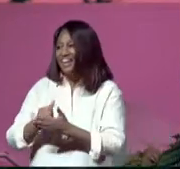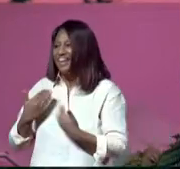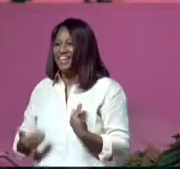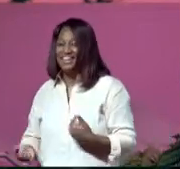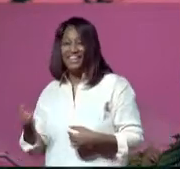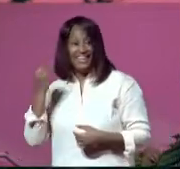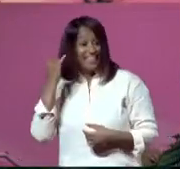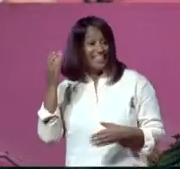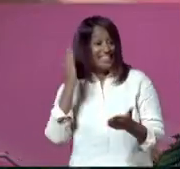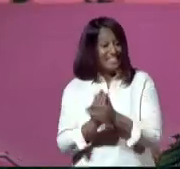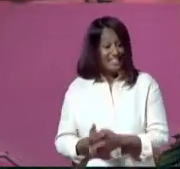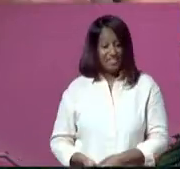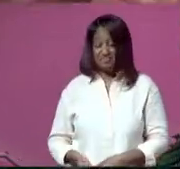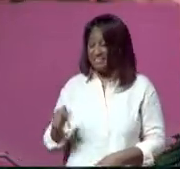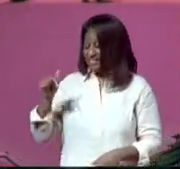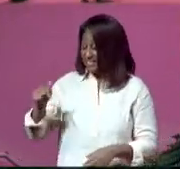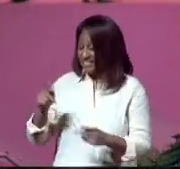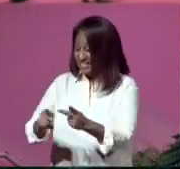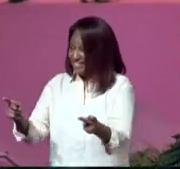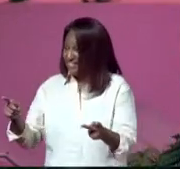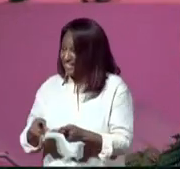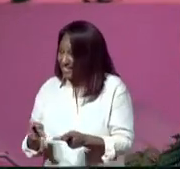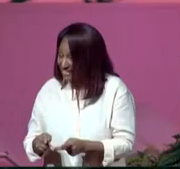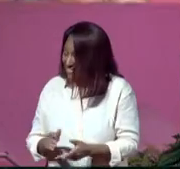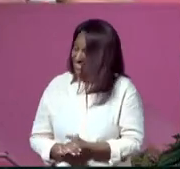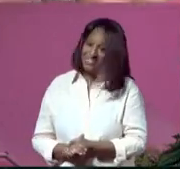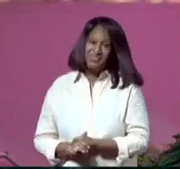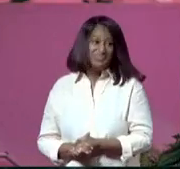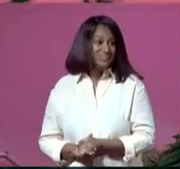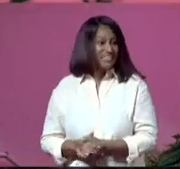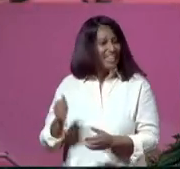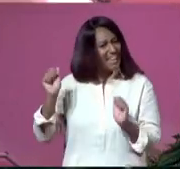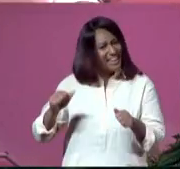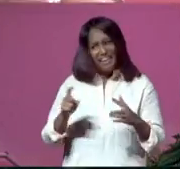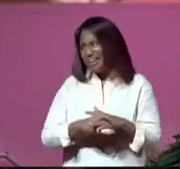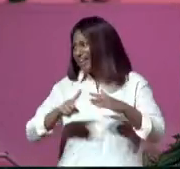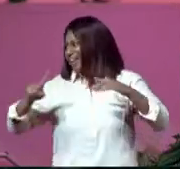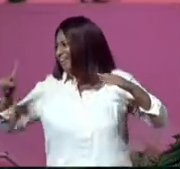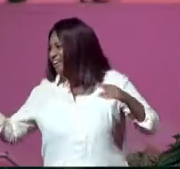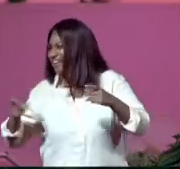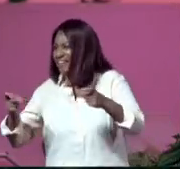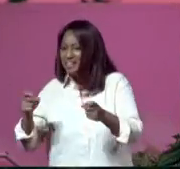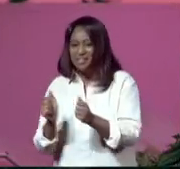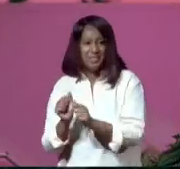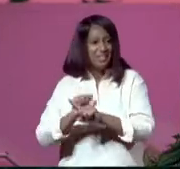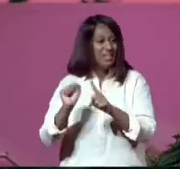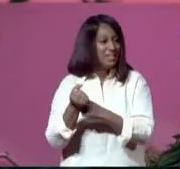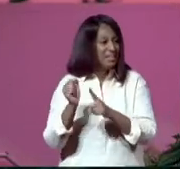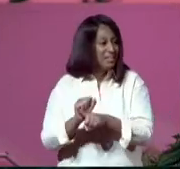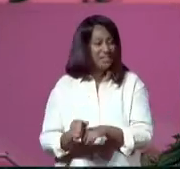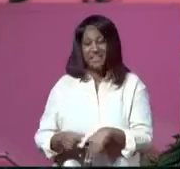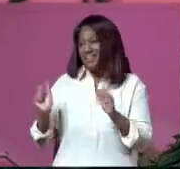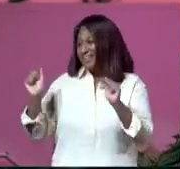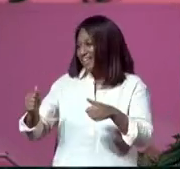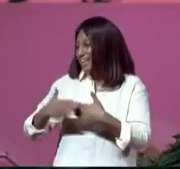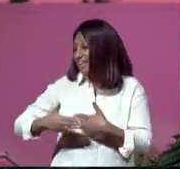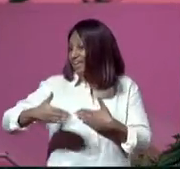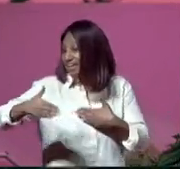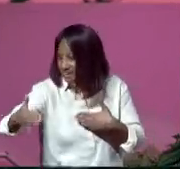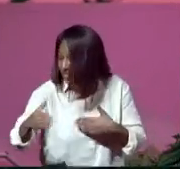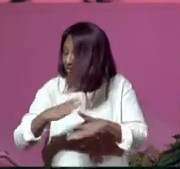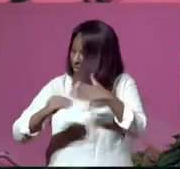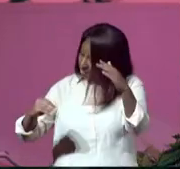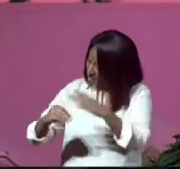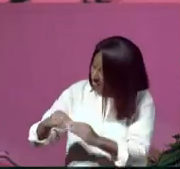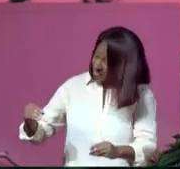avoid coming here, I can escape being confronted. And if I can escape being confronted, I can continue being